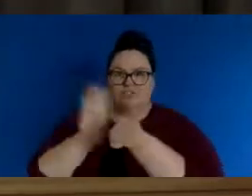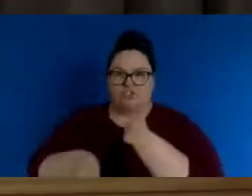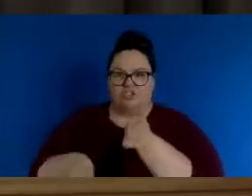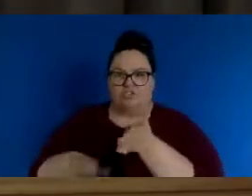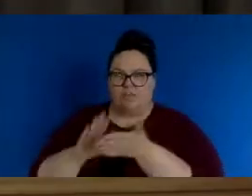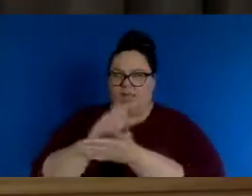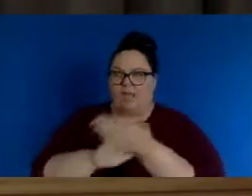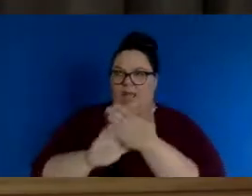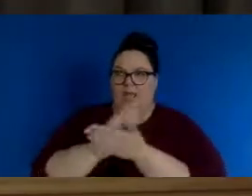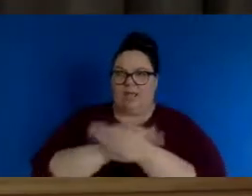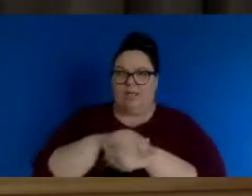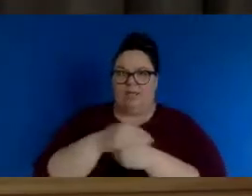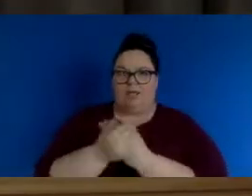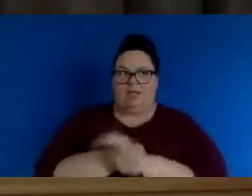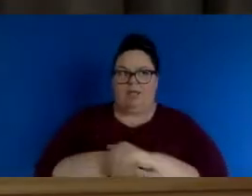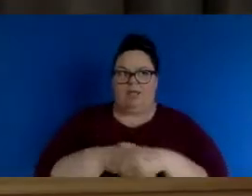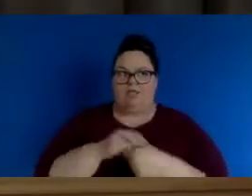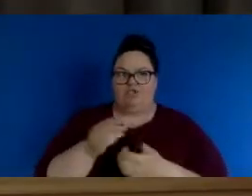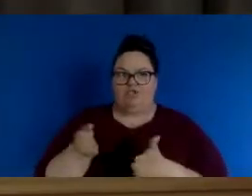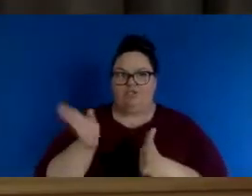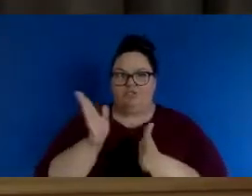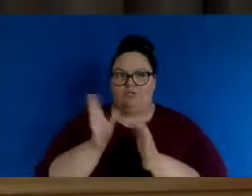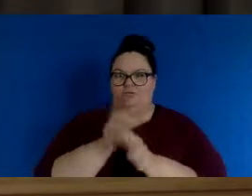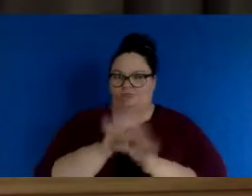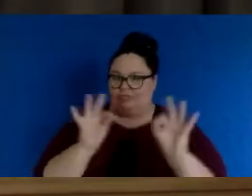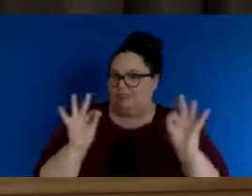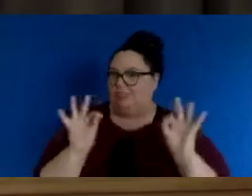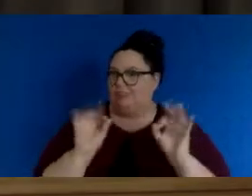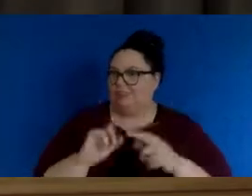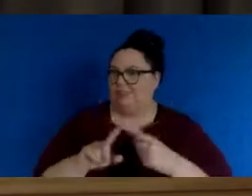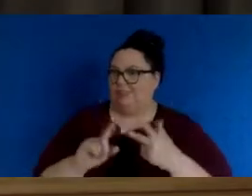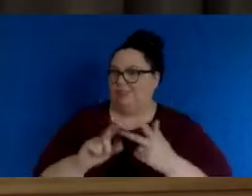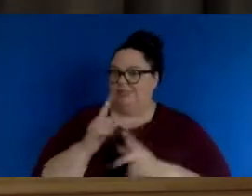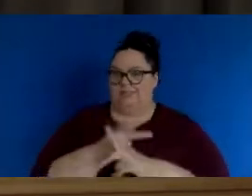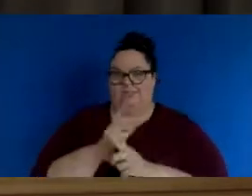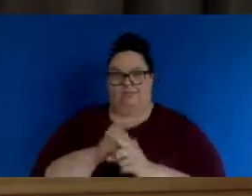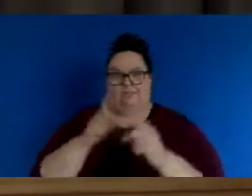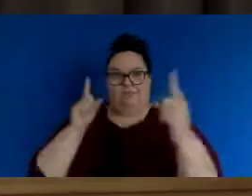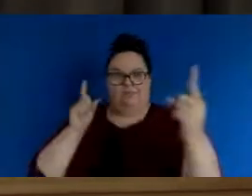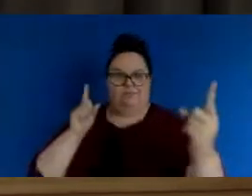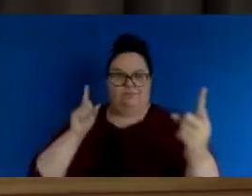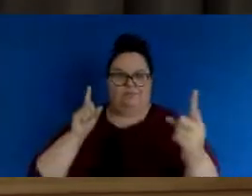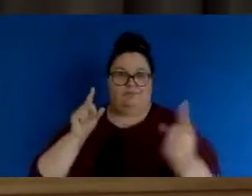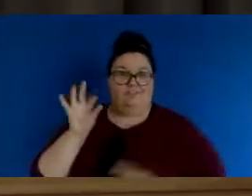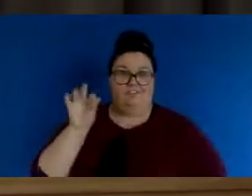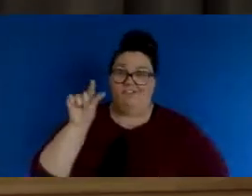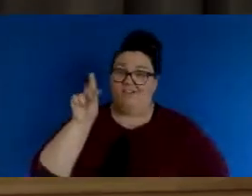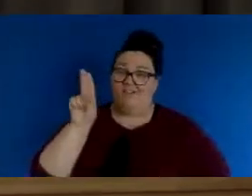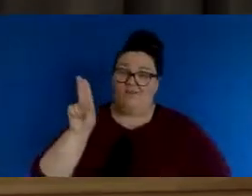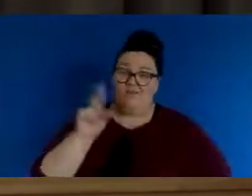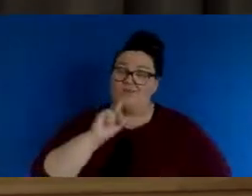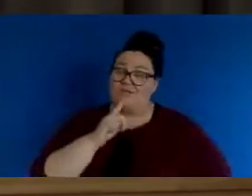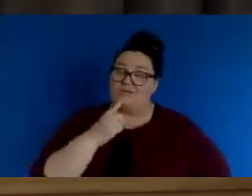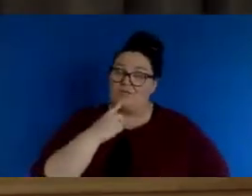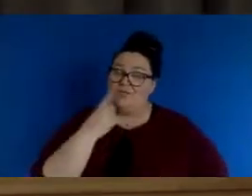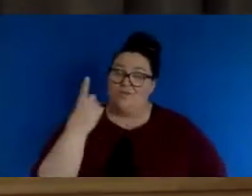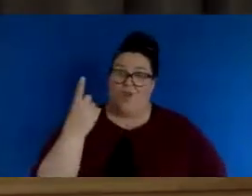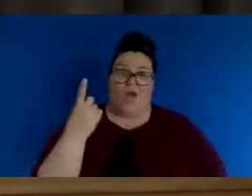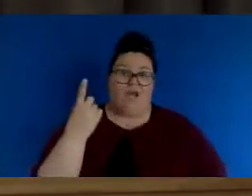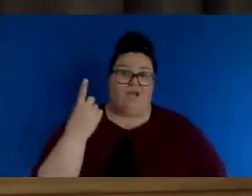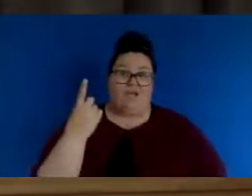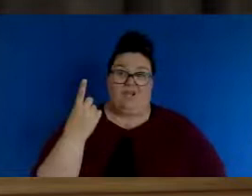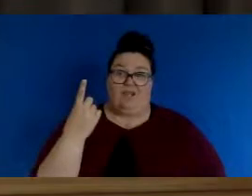and keeping our distance from each other has really prevented influenza. We had 1 case in all of last